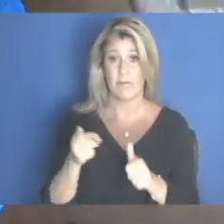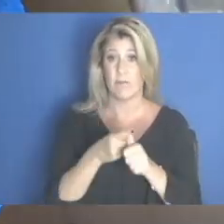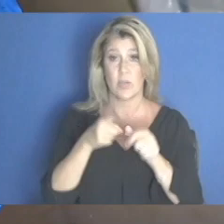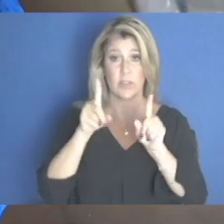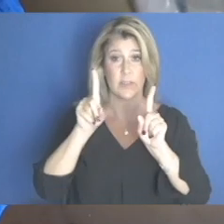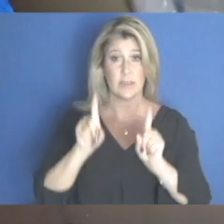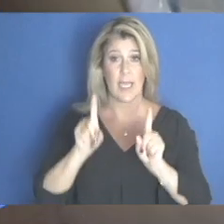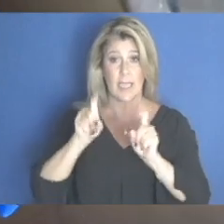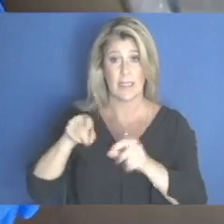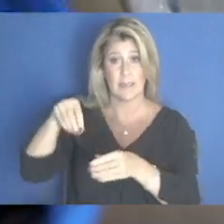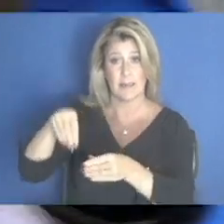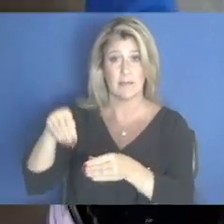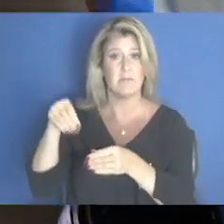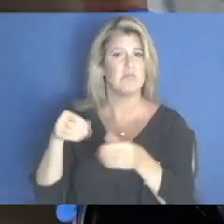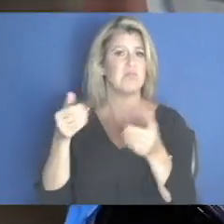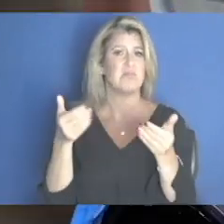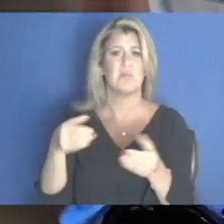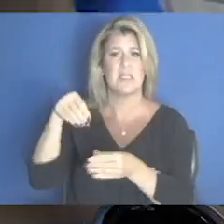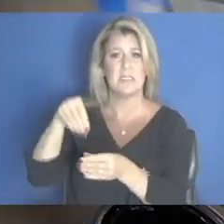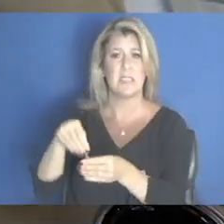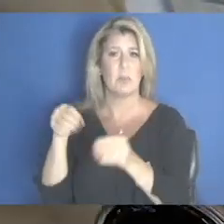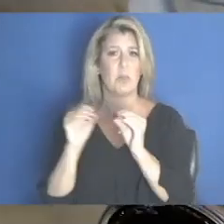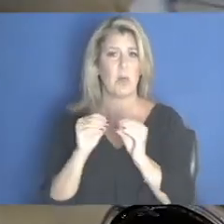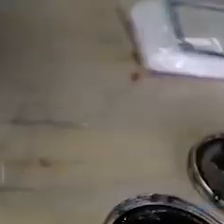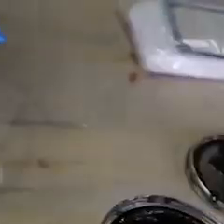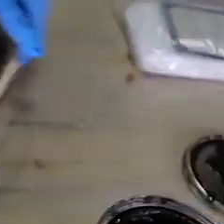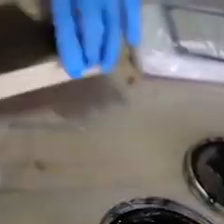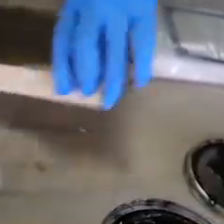dip, just go back and dip some more.